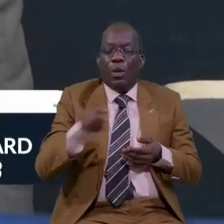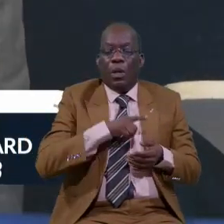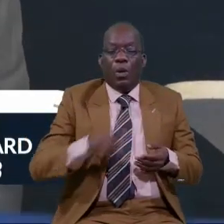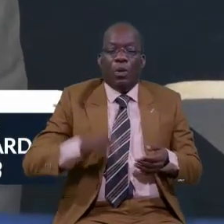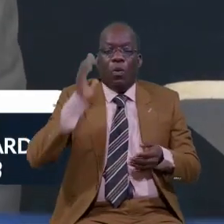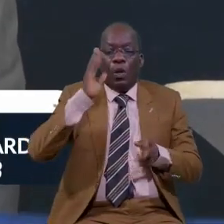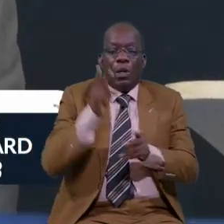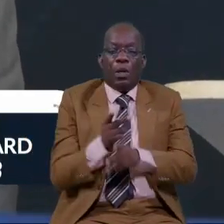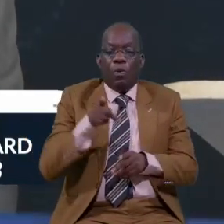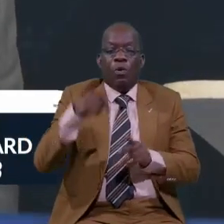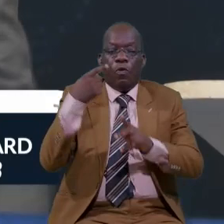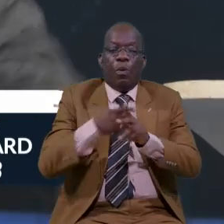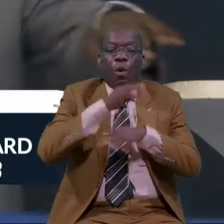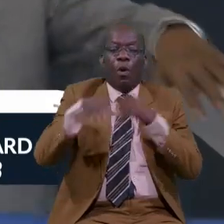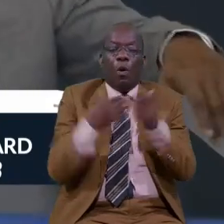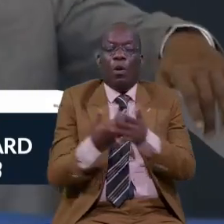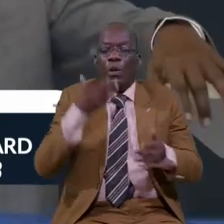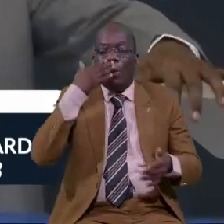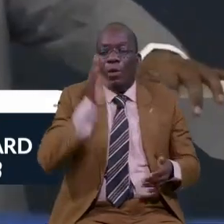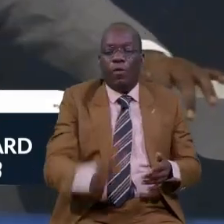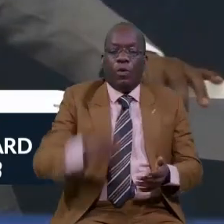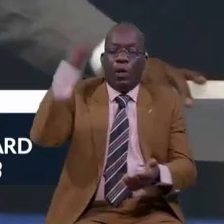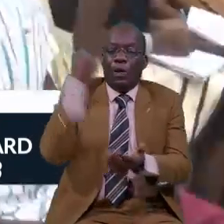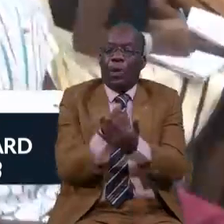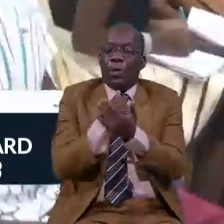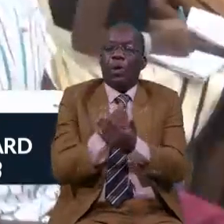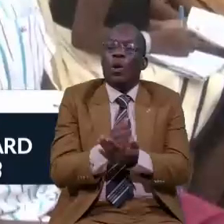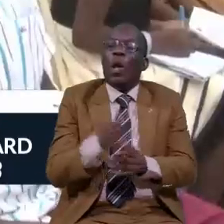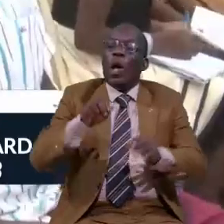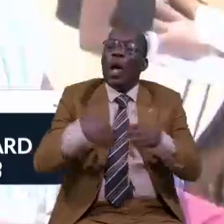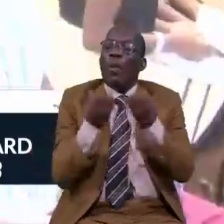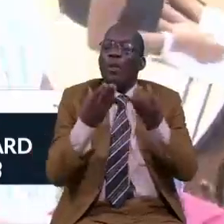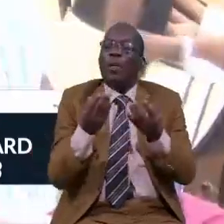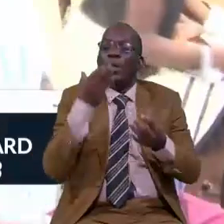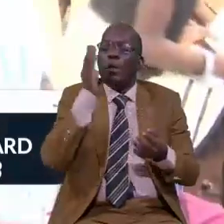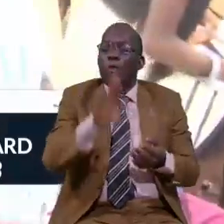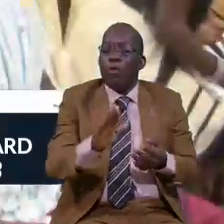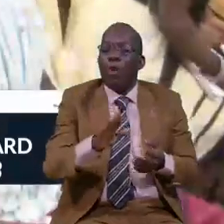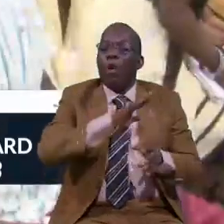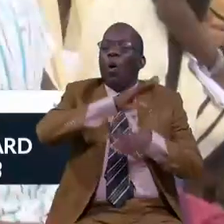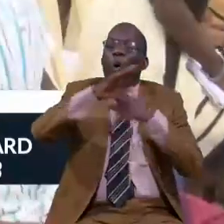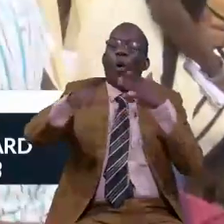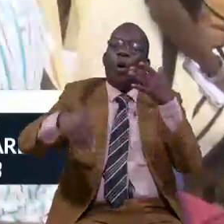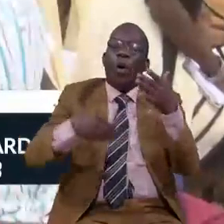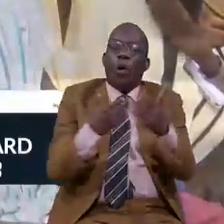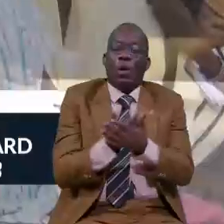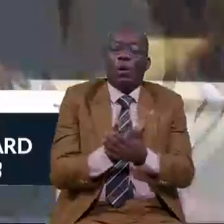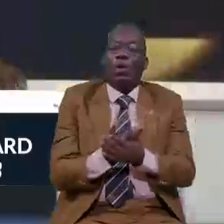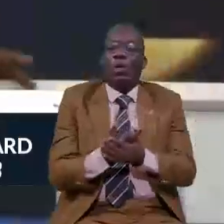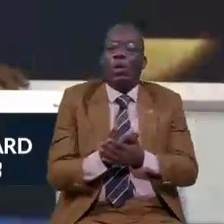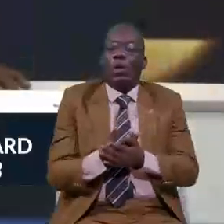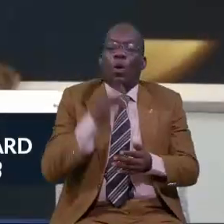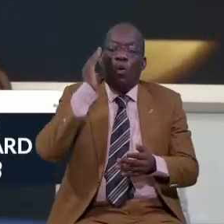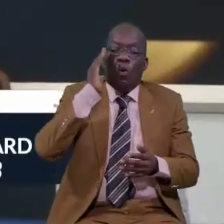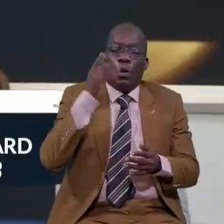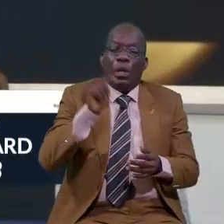evil. How many evils? The Lord shall preserve thee. Preserve your